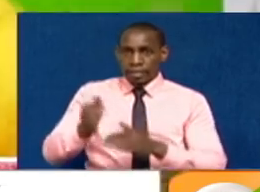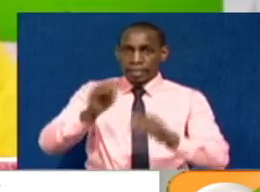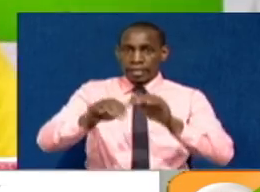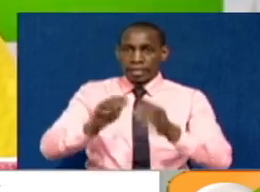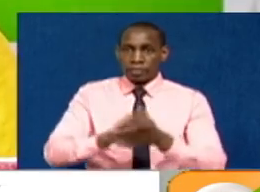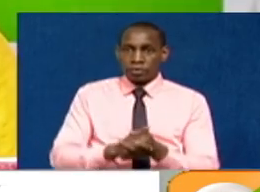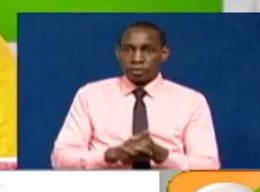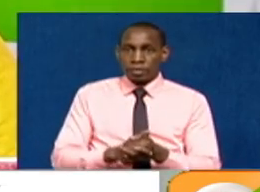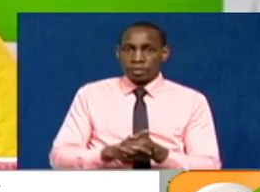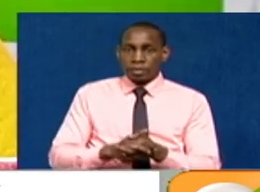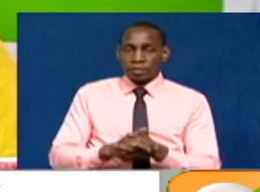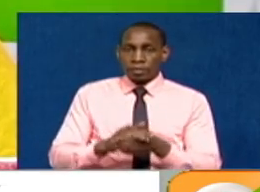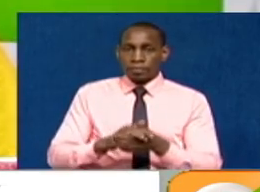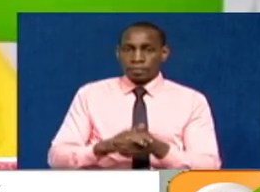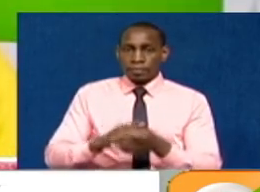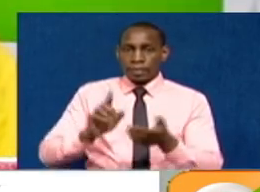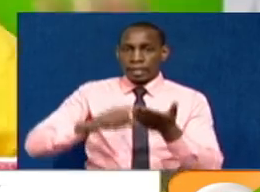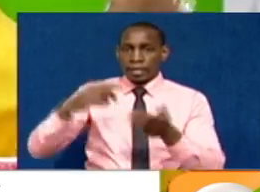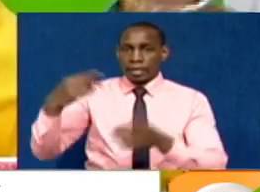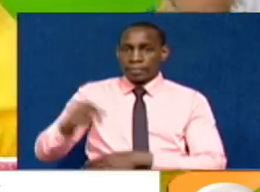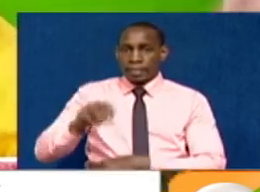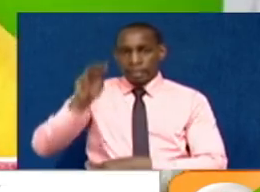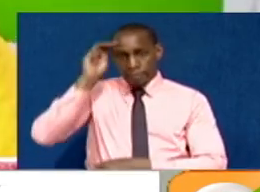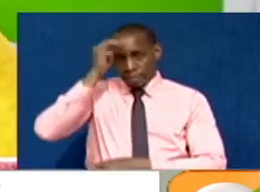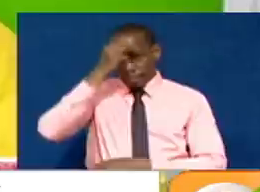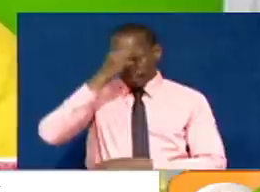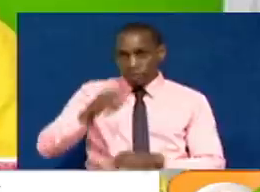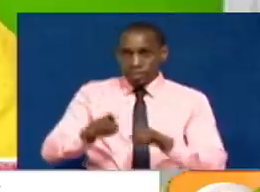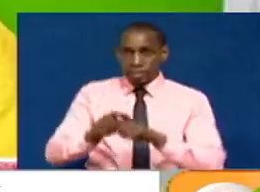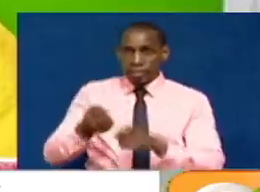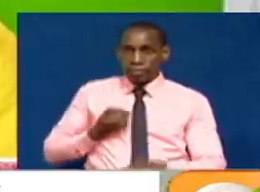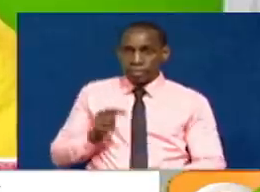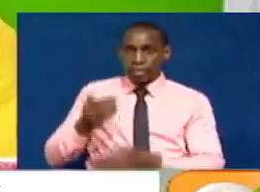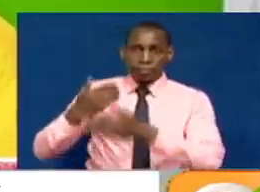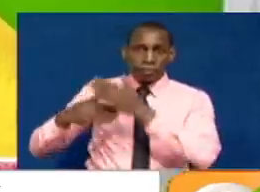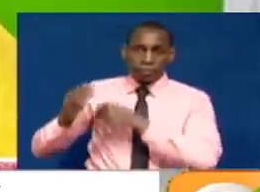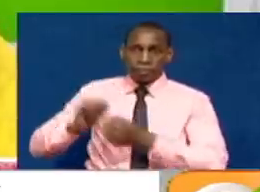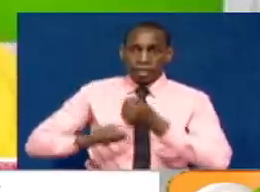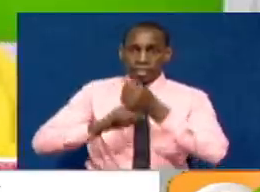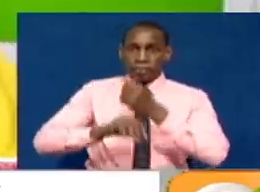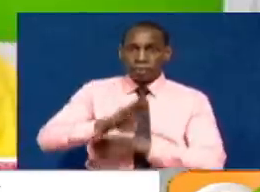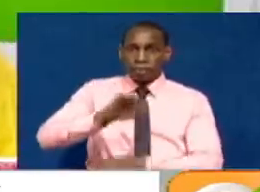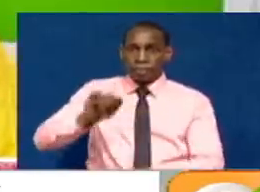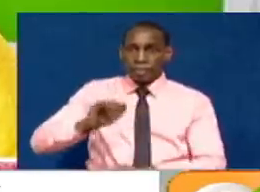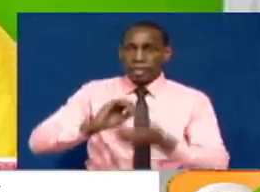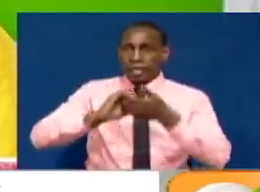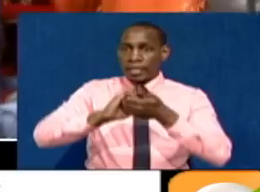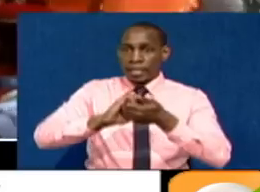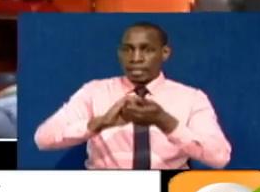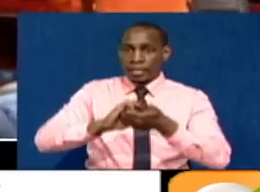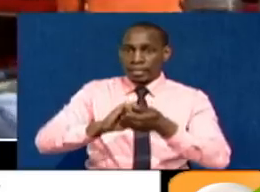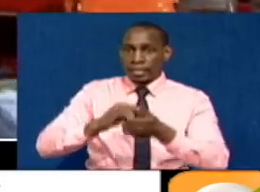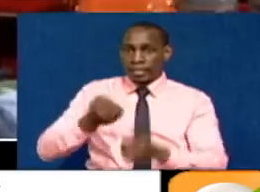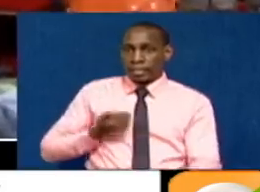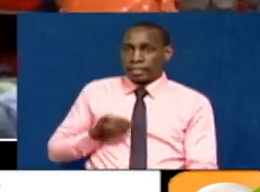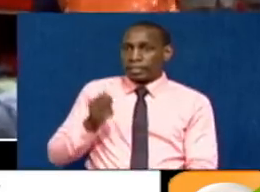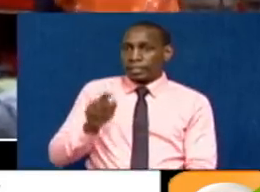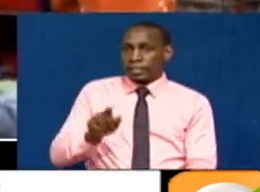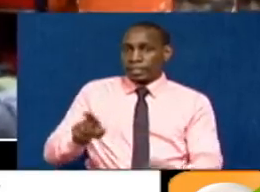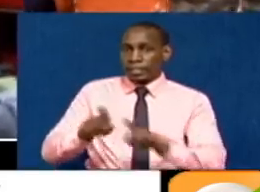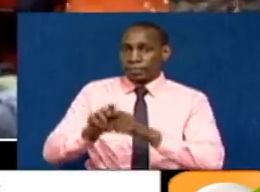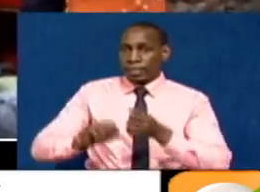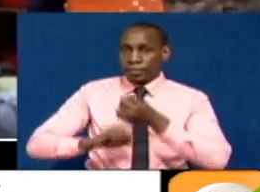course, you spoke about how the case went all the way to the High Court. She's really supported BBI and the handshake. She